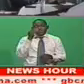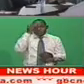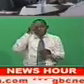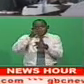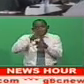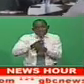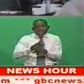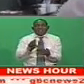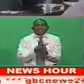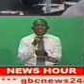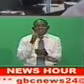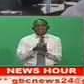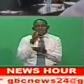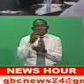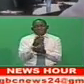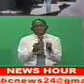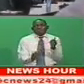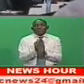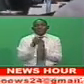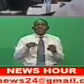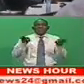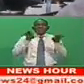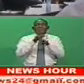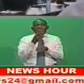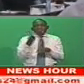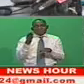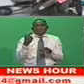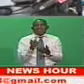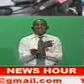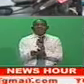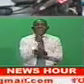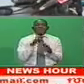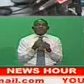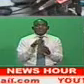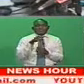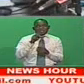Ghana. And for, this is one of the most important stuff for the Ghana